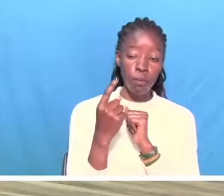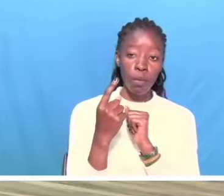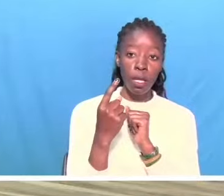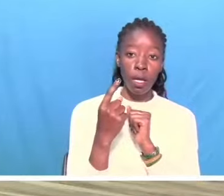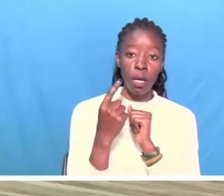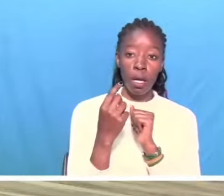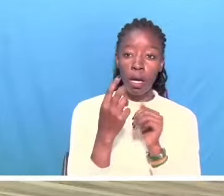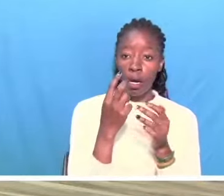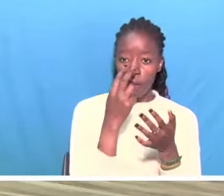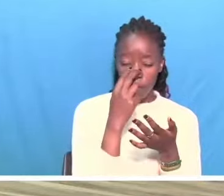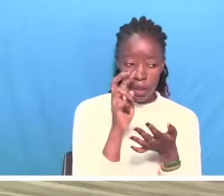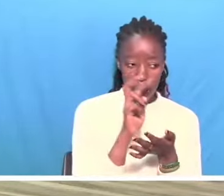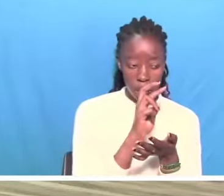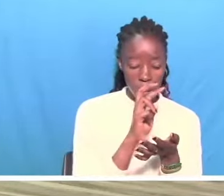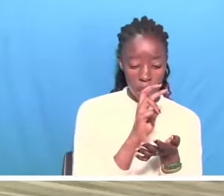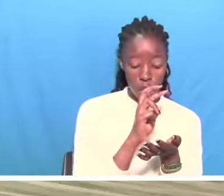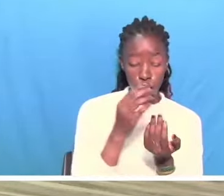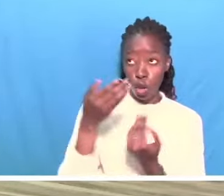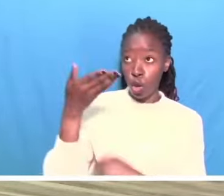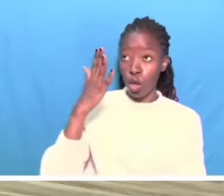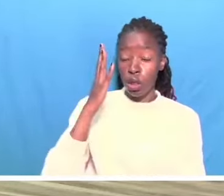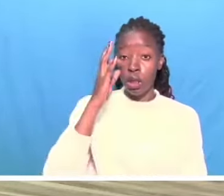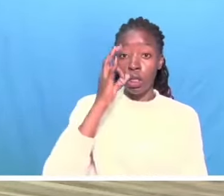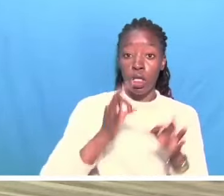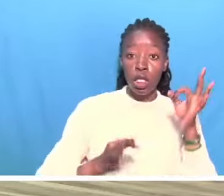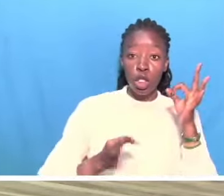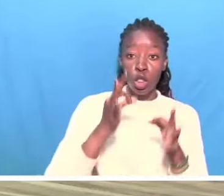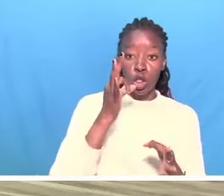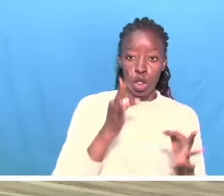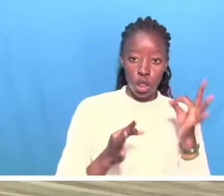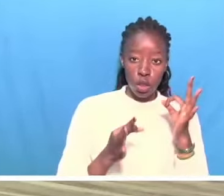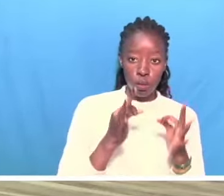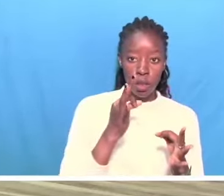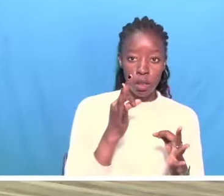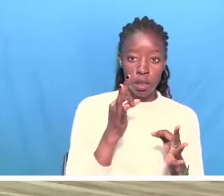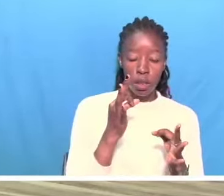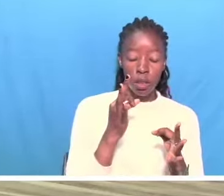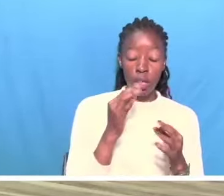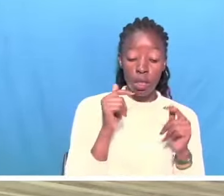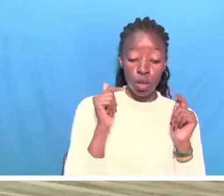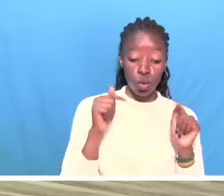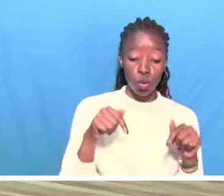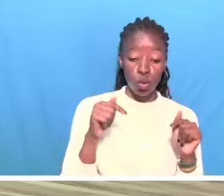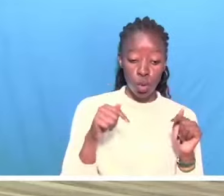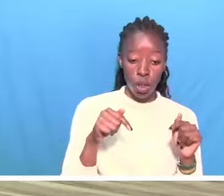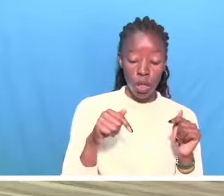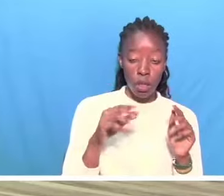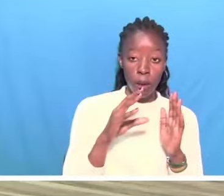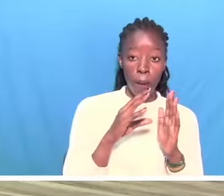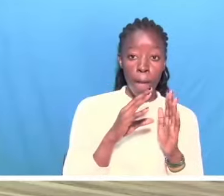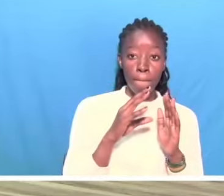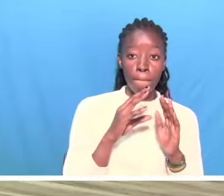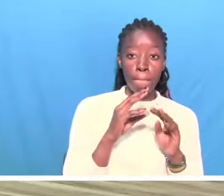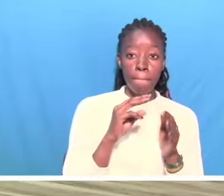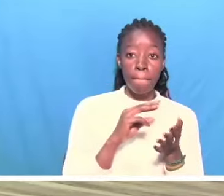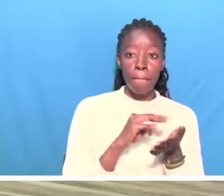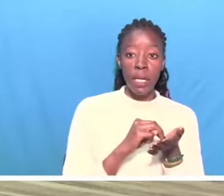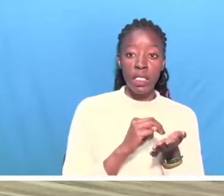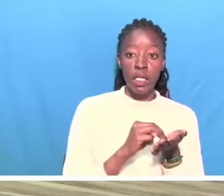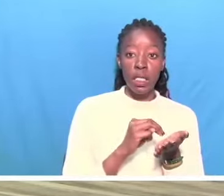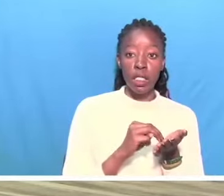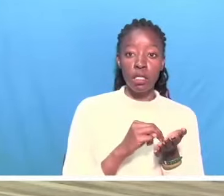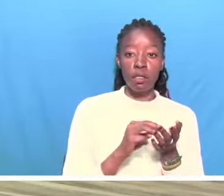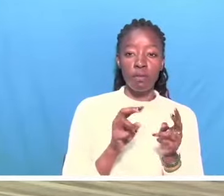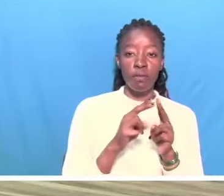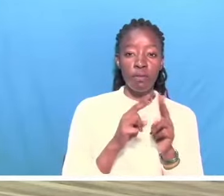God's impartial judgment. In this portion of the scripture, and today, by the way, today's message is very personal. I want you to